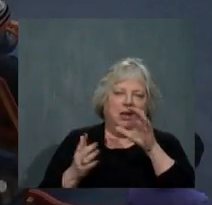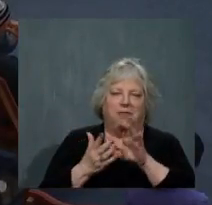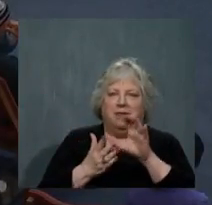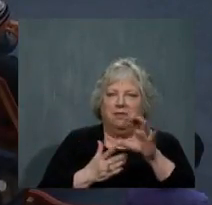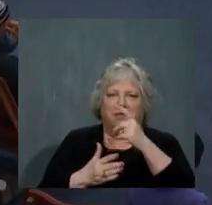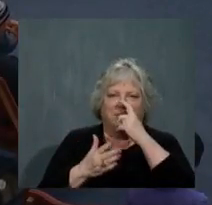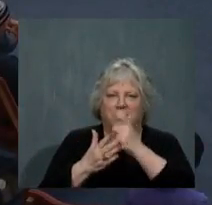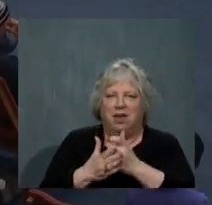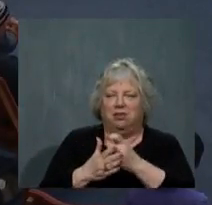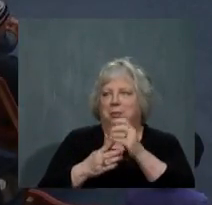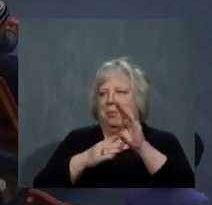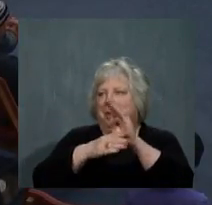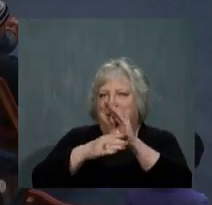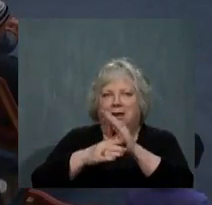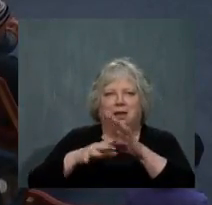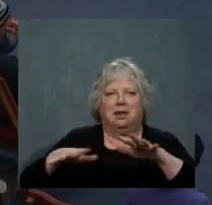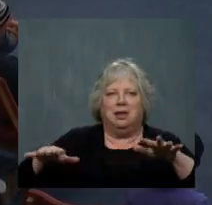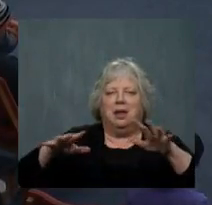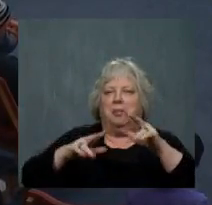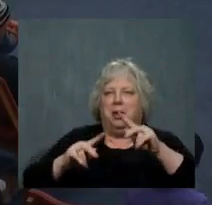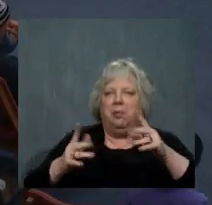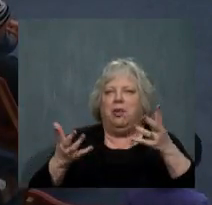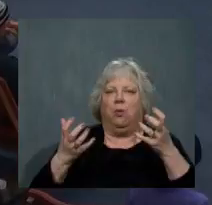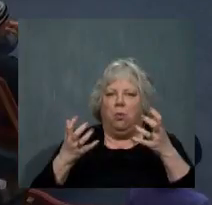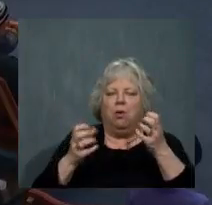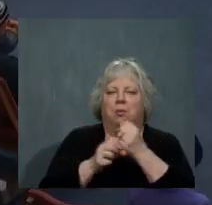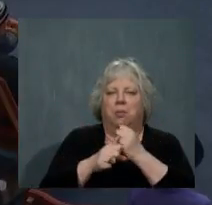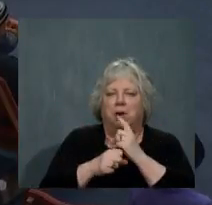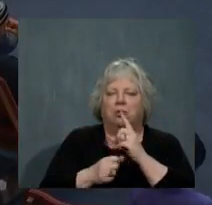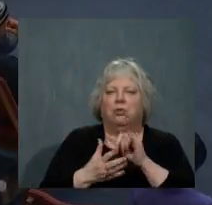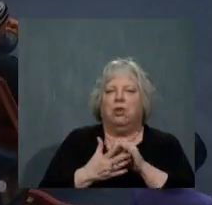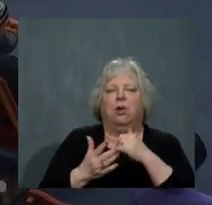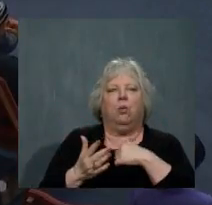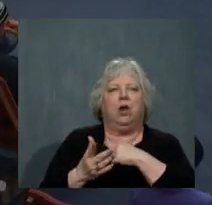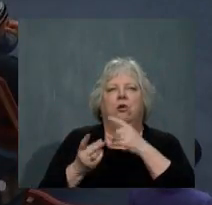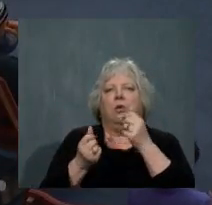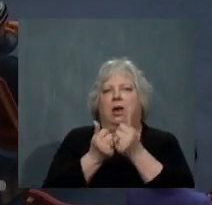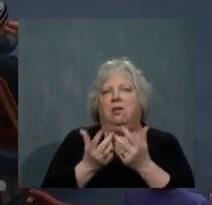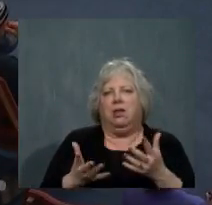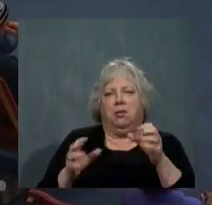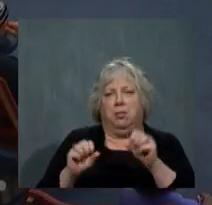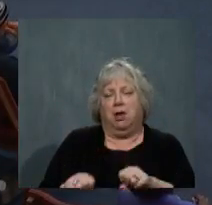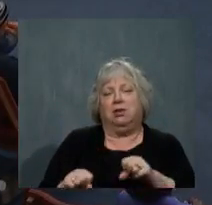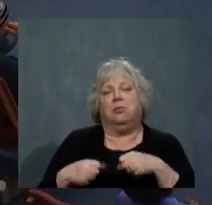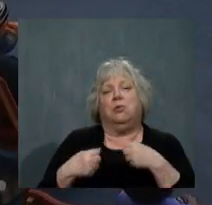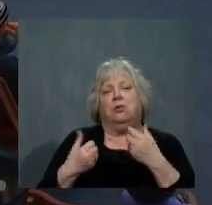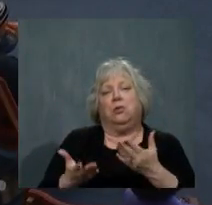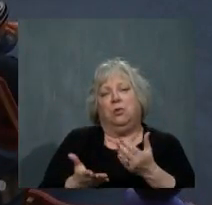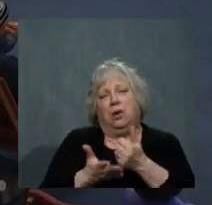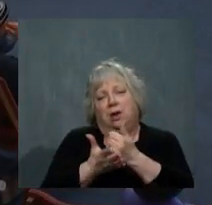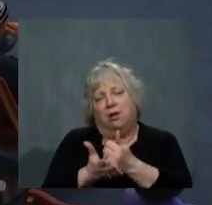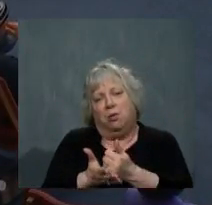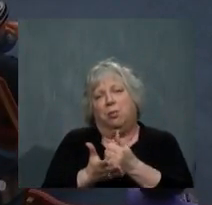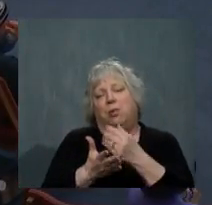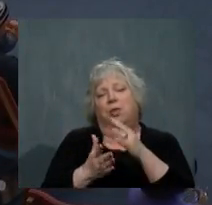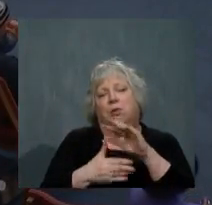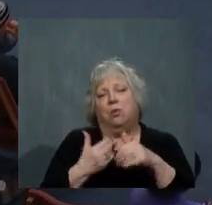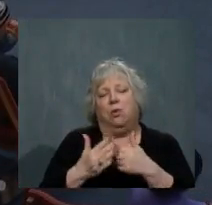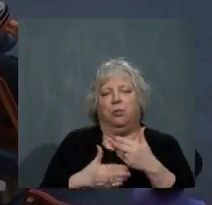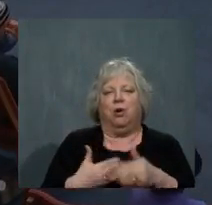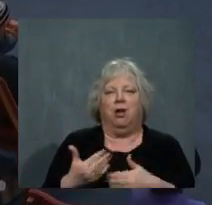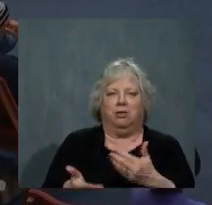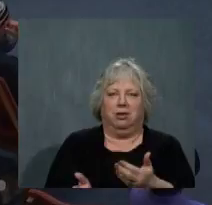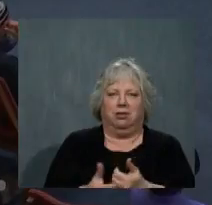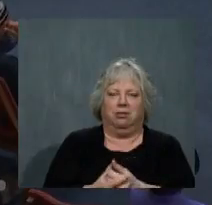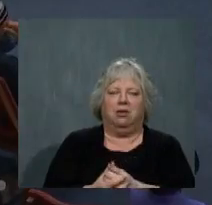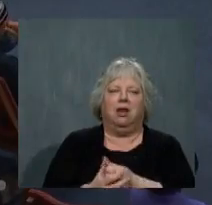businesses, people who want to make sure that we do everything we can to try and give a helping hand to this whole process. And I